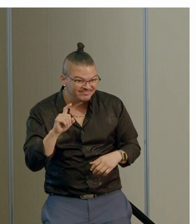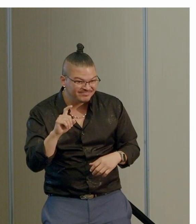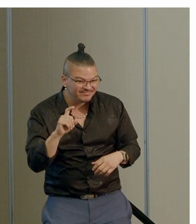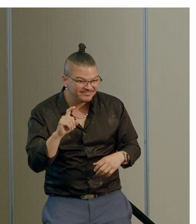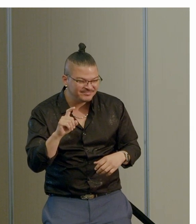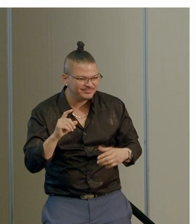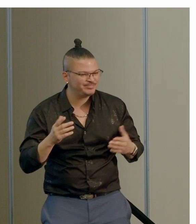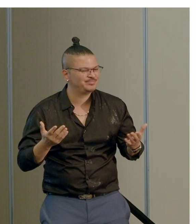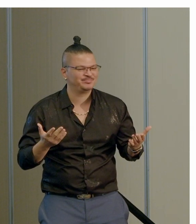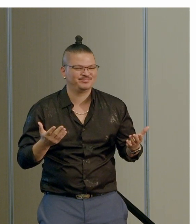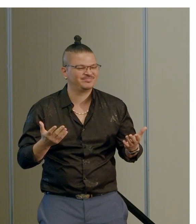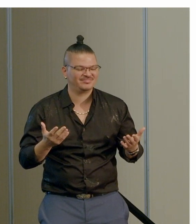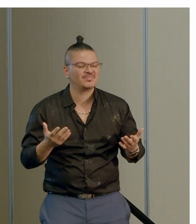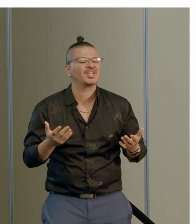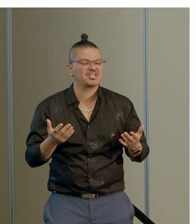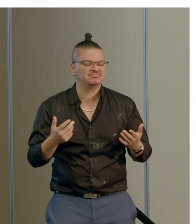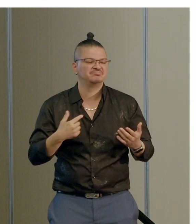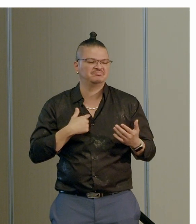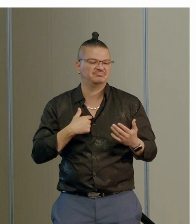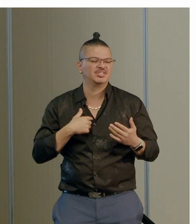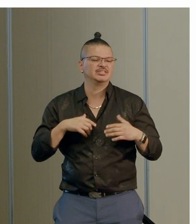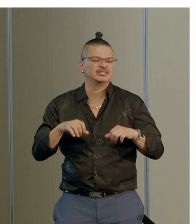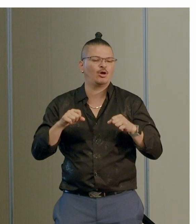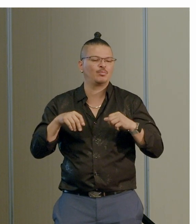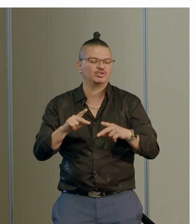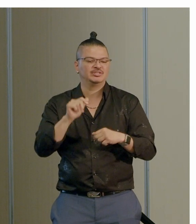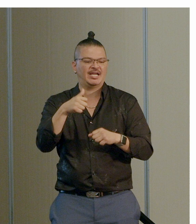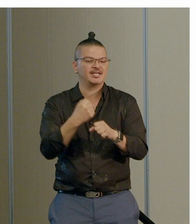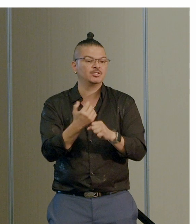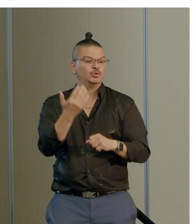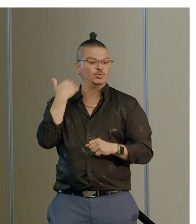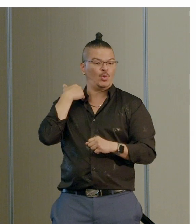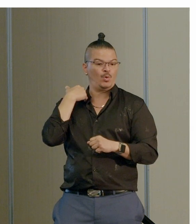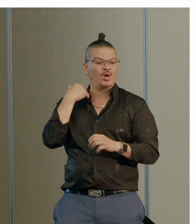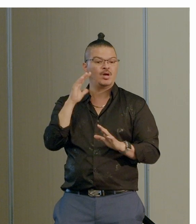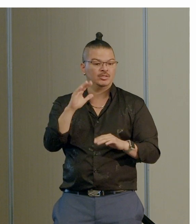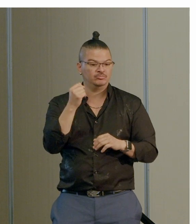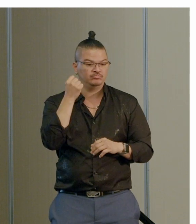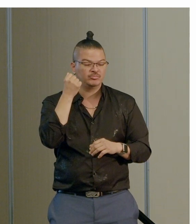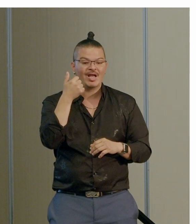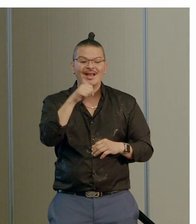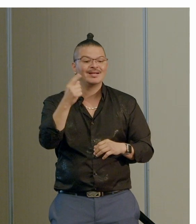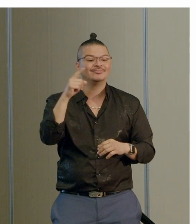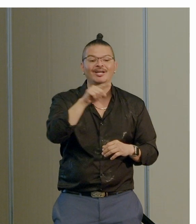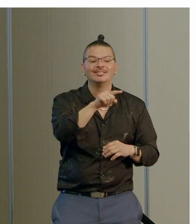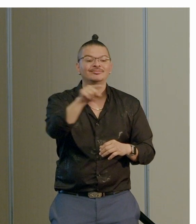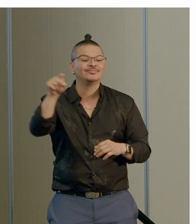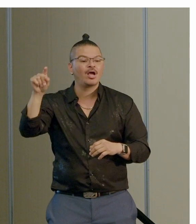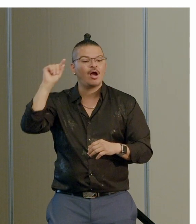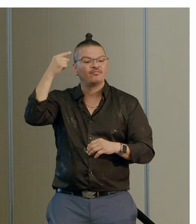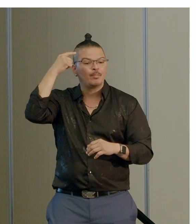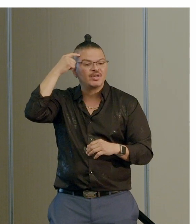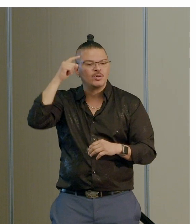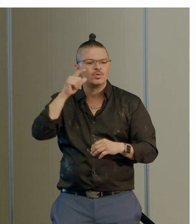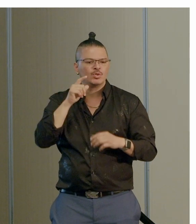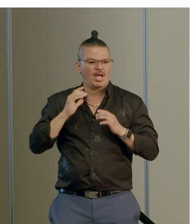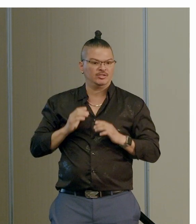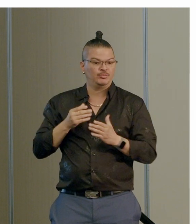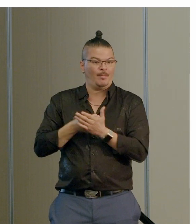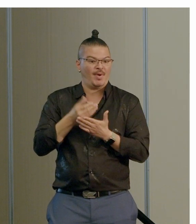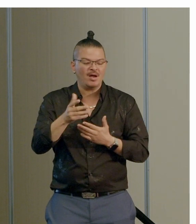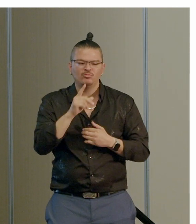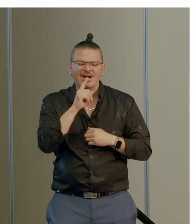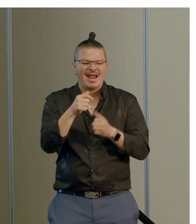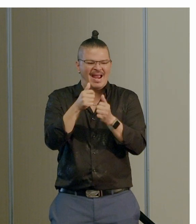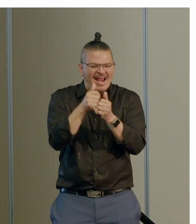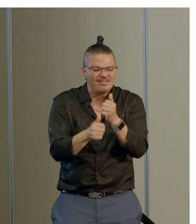the opportunity 10 years ago to say, if any government customer, and that's who buys, and it's actually every single federal